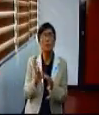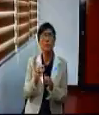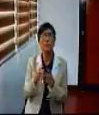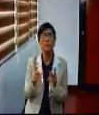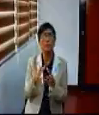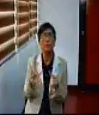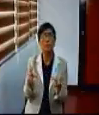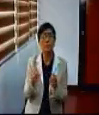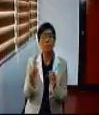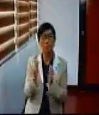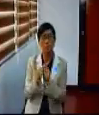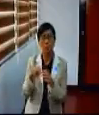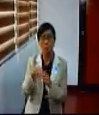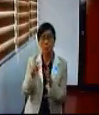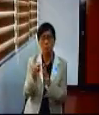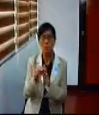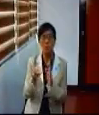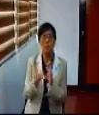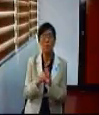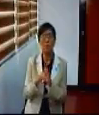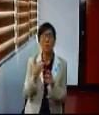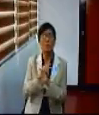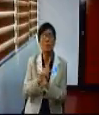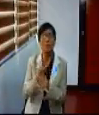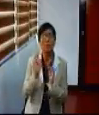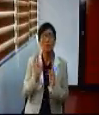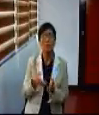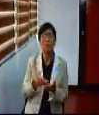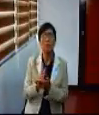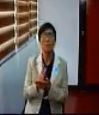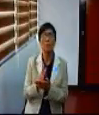to protect human rights within the jurisdiction. In other